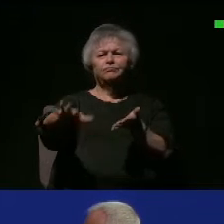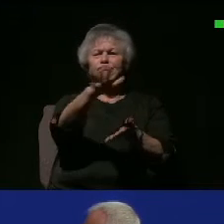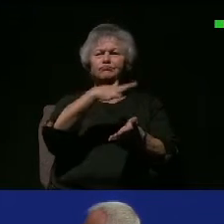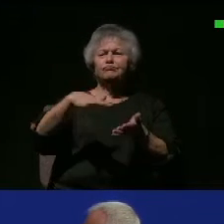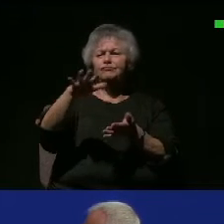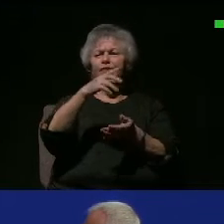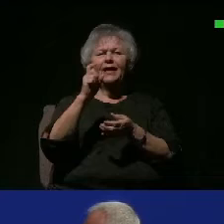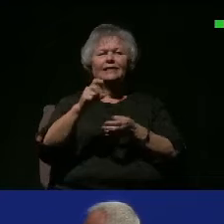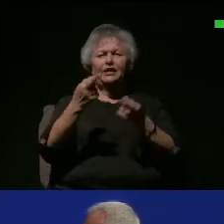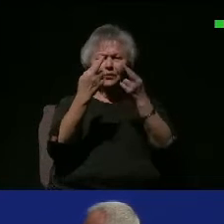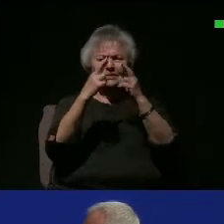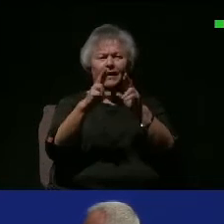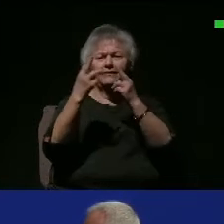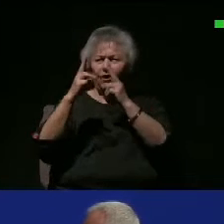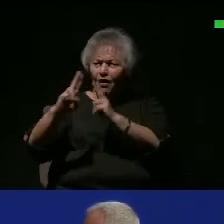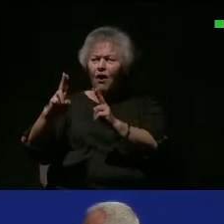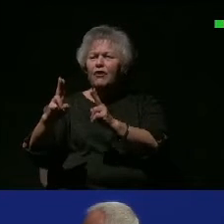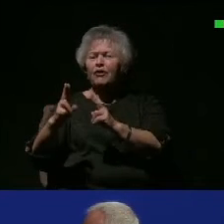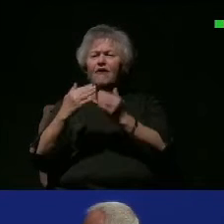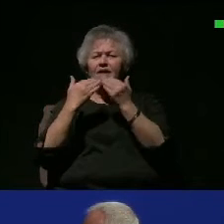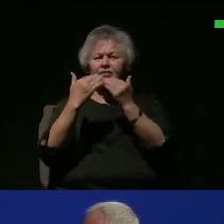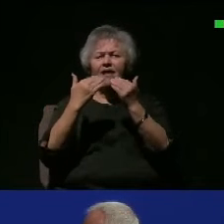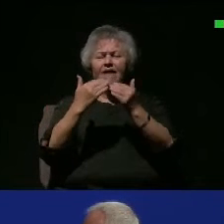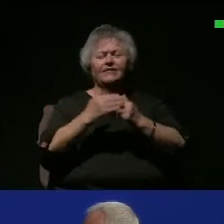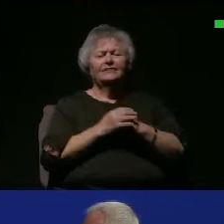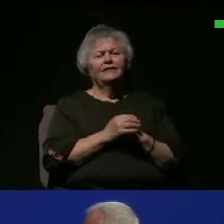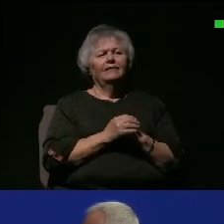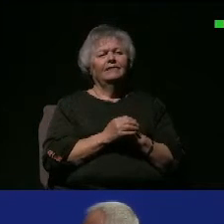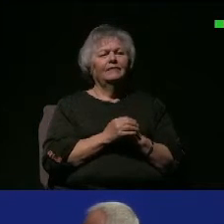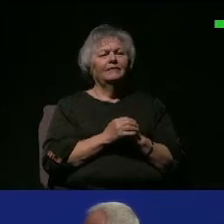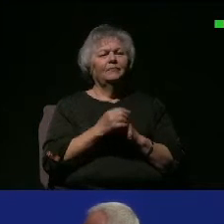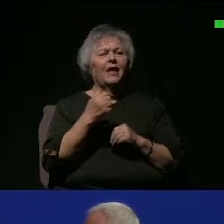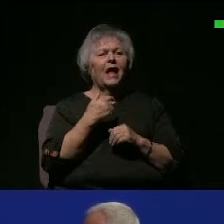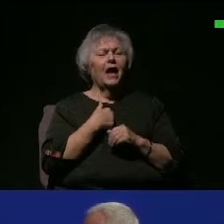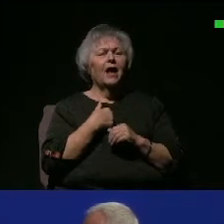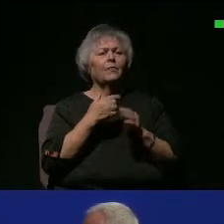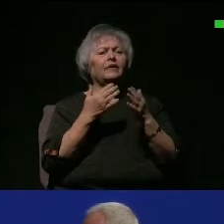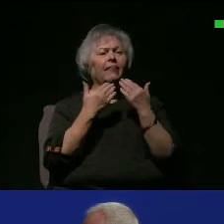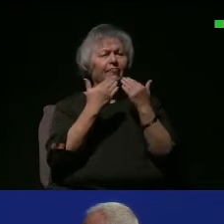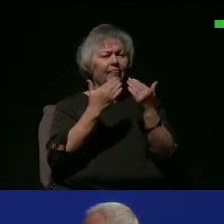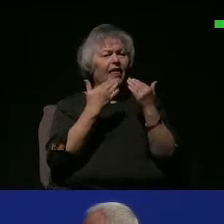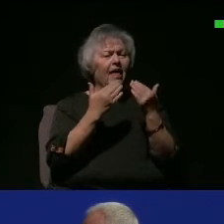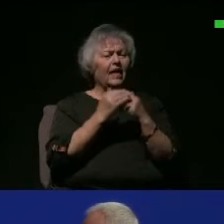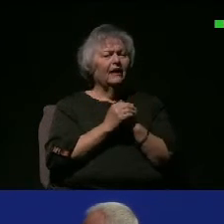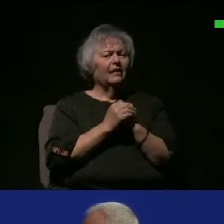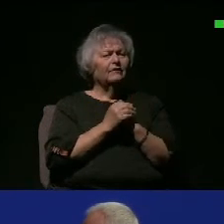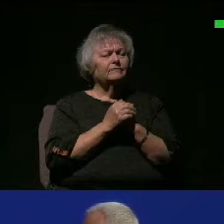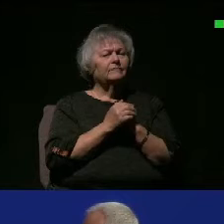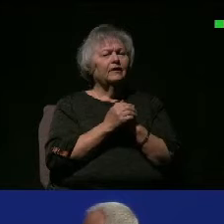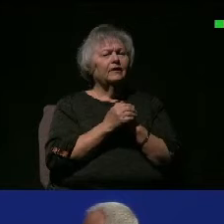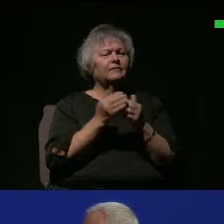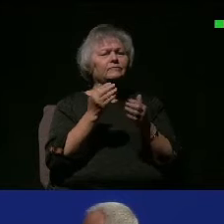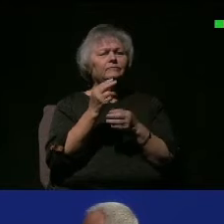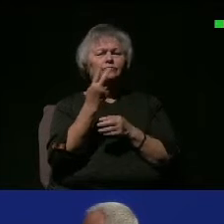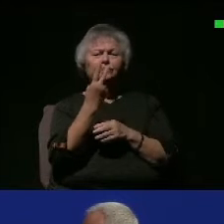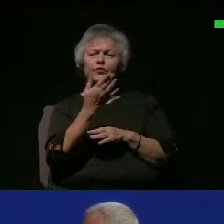our respect, our honor, our thanks, our gratitude. But I also want to thank Brushy Creek this week for a couple of things. Number